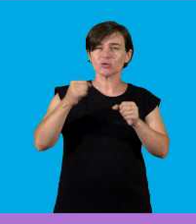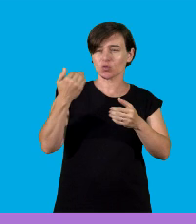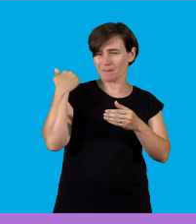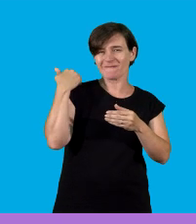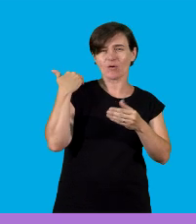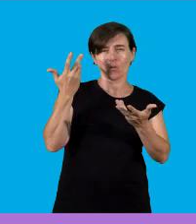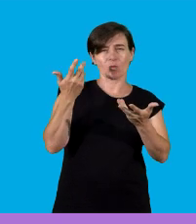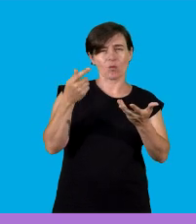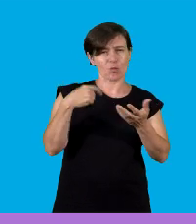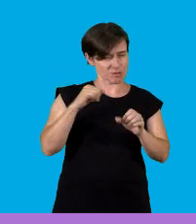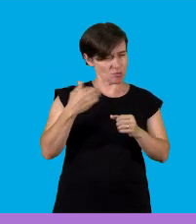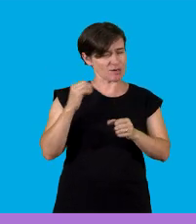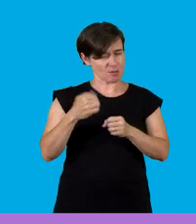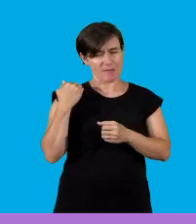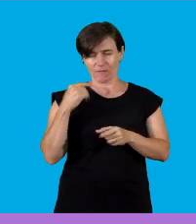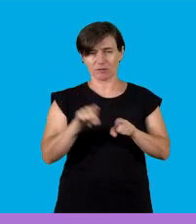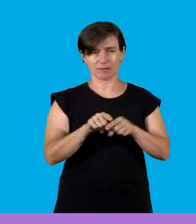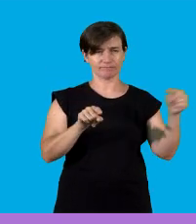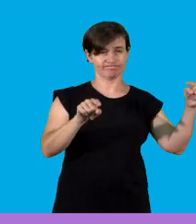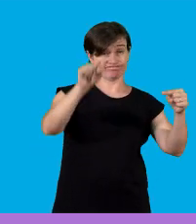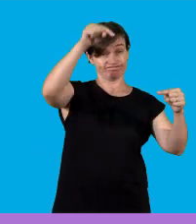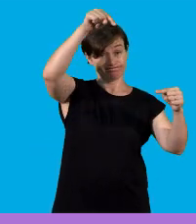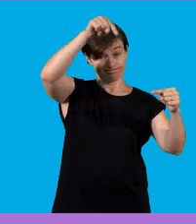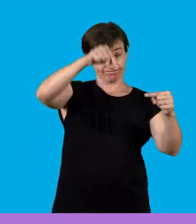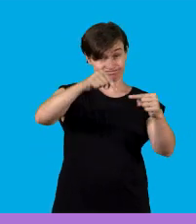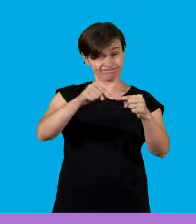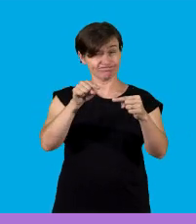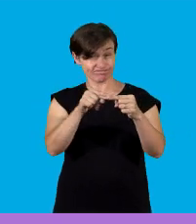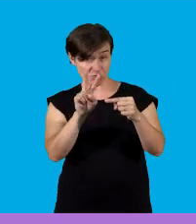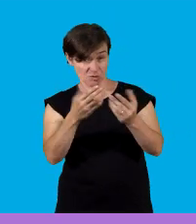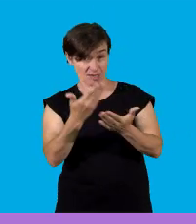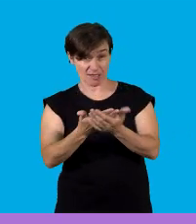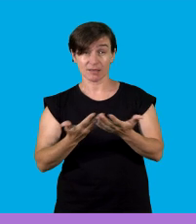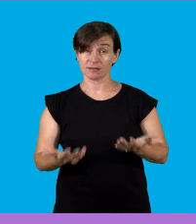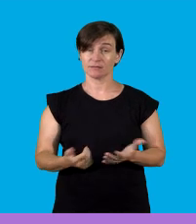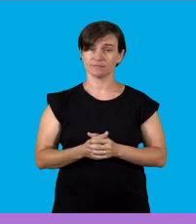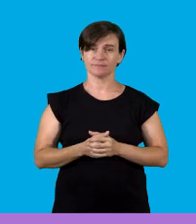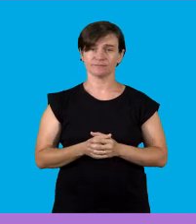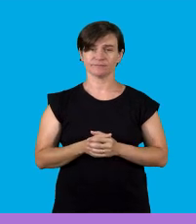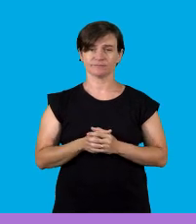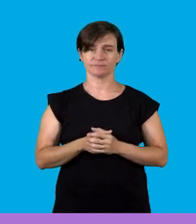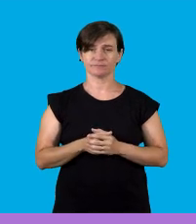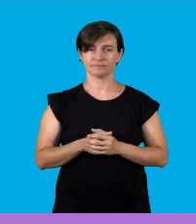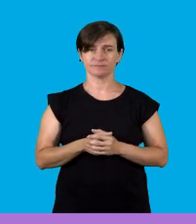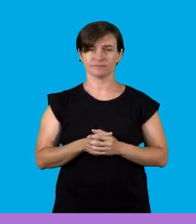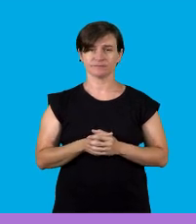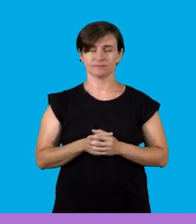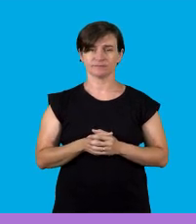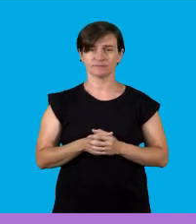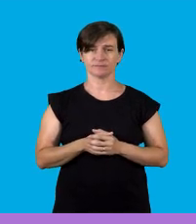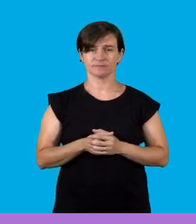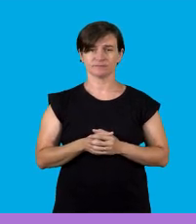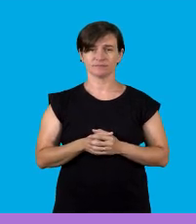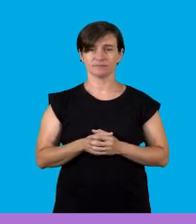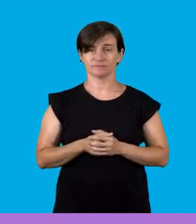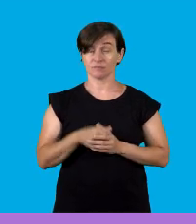now with our conversion table? So here, where will they meet? Can you see? This is right where they will meet. So this is the factor we'll